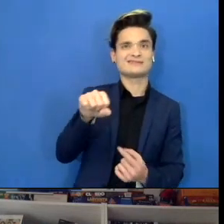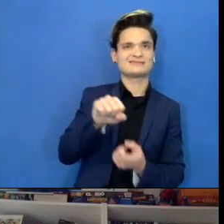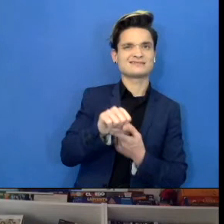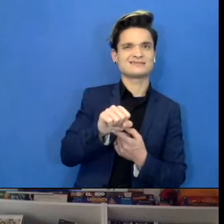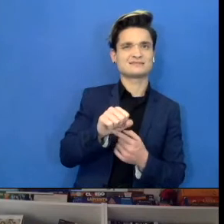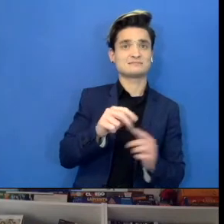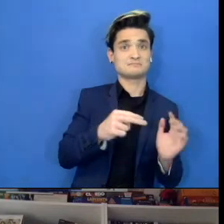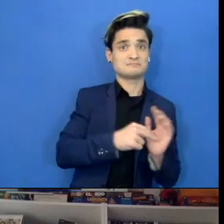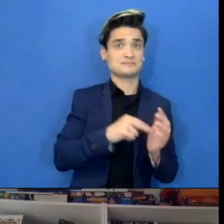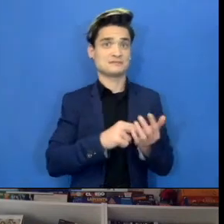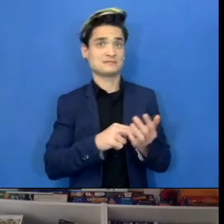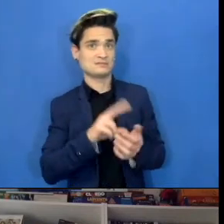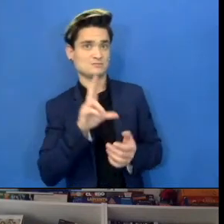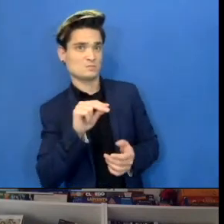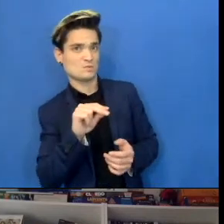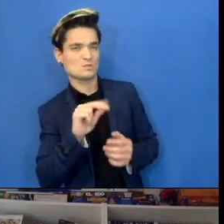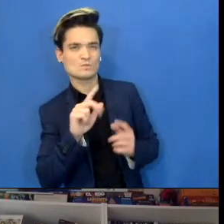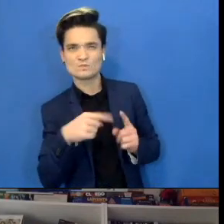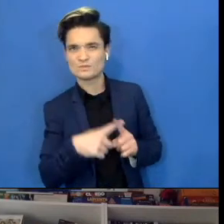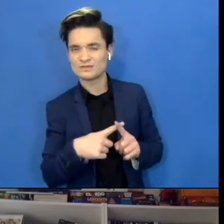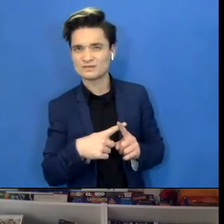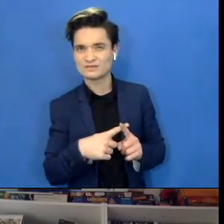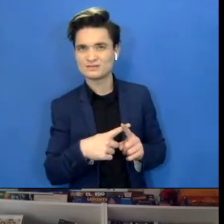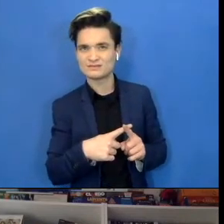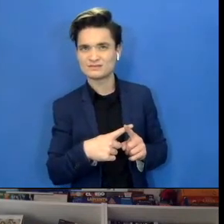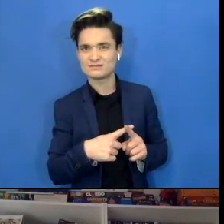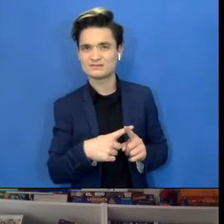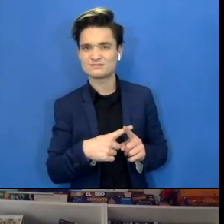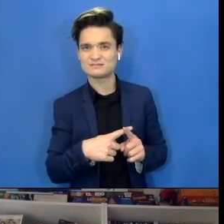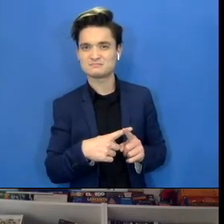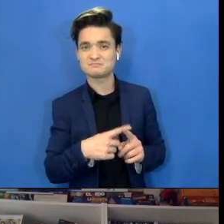to contribute to this? Do you have any comments?